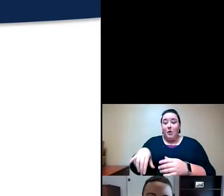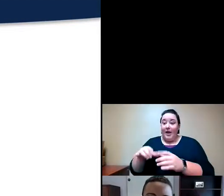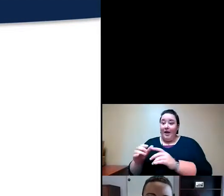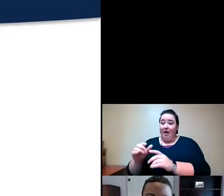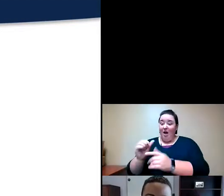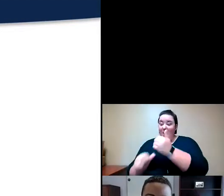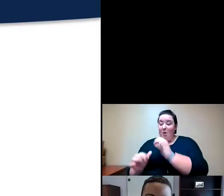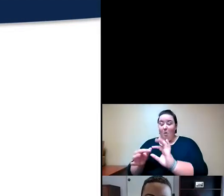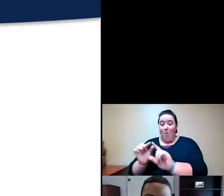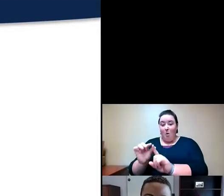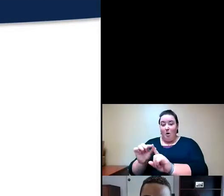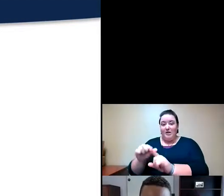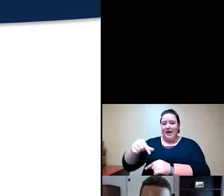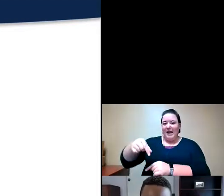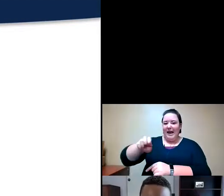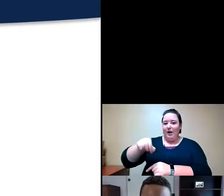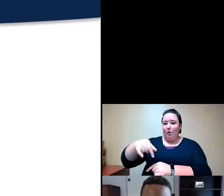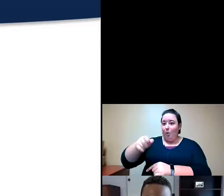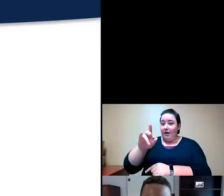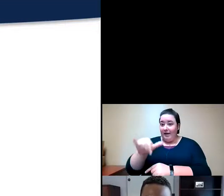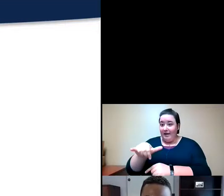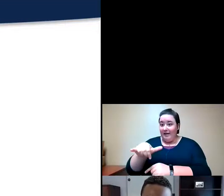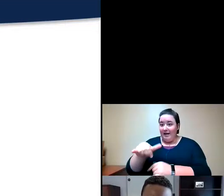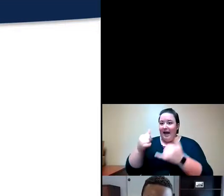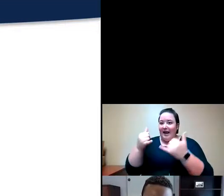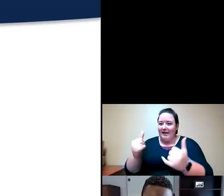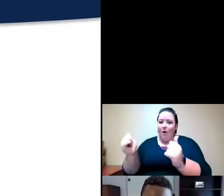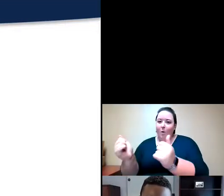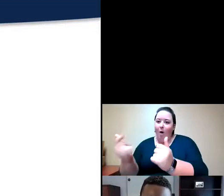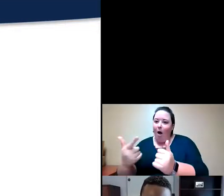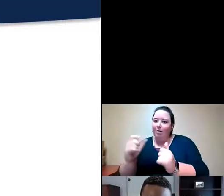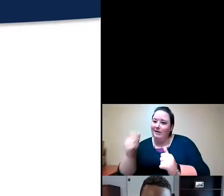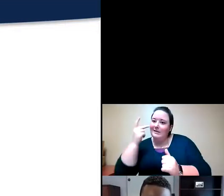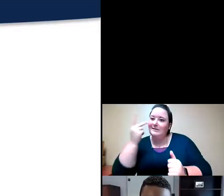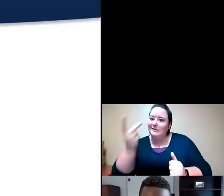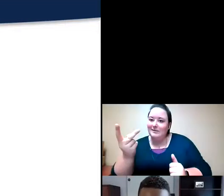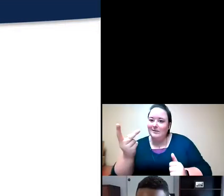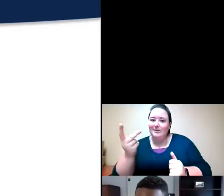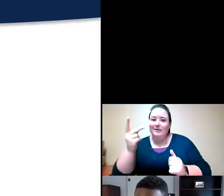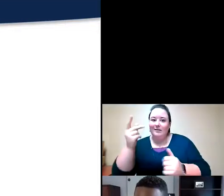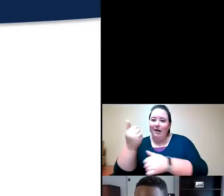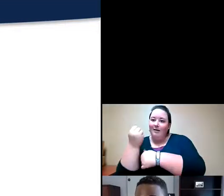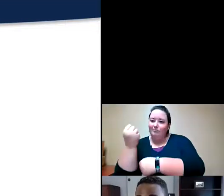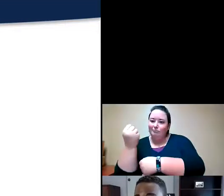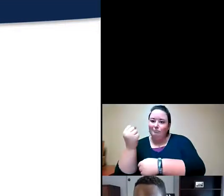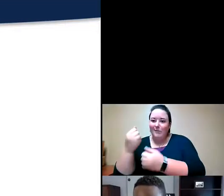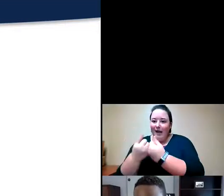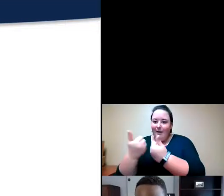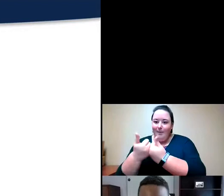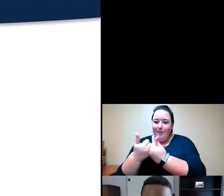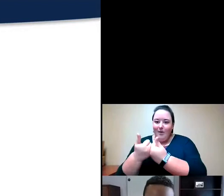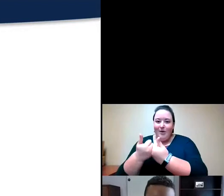equity. All of them can now see over the fence to see the game. Now, this slide is often used